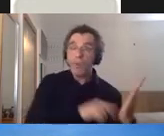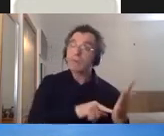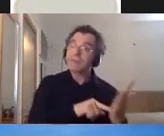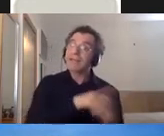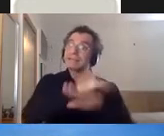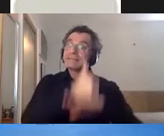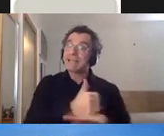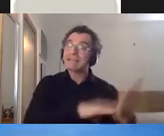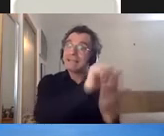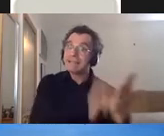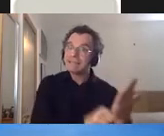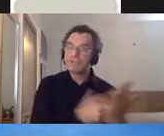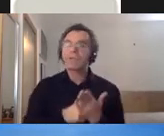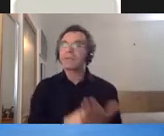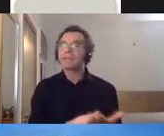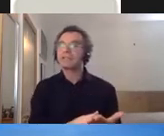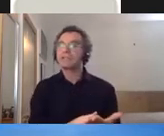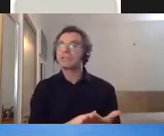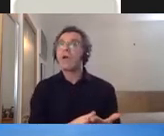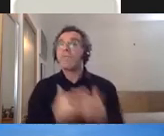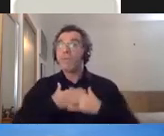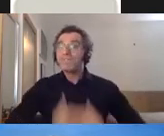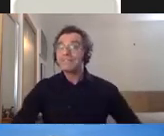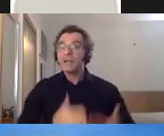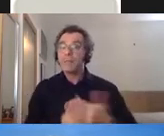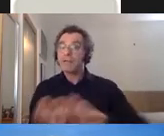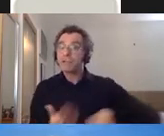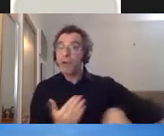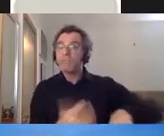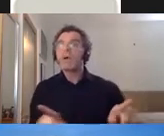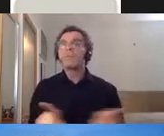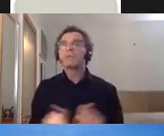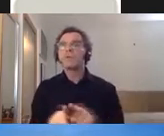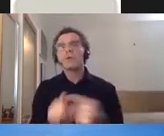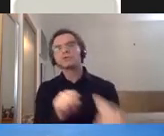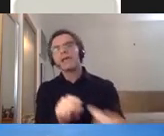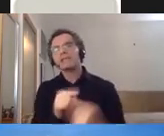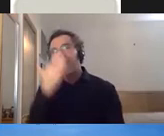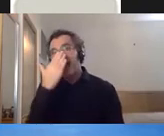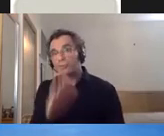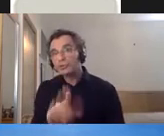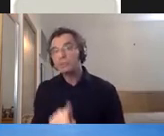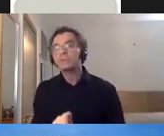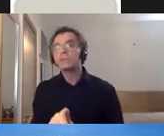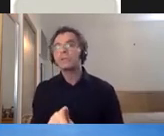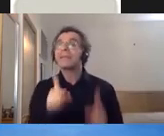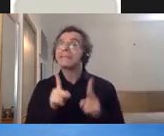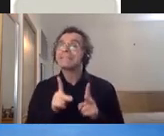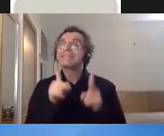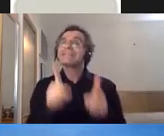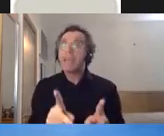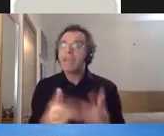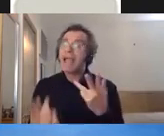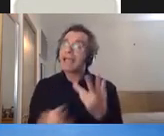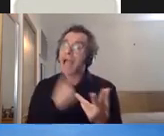recommendations not only for the removal of physical barriers in schools, but also for challenging attitudinal, systemic, and other obstacles